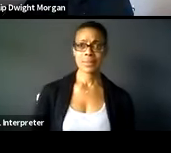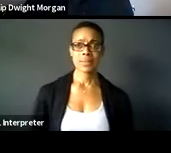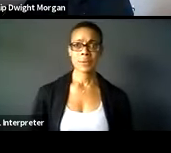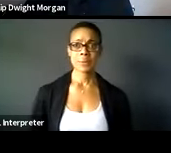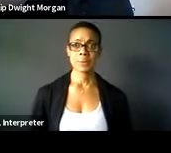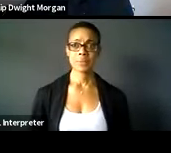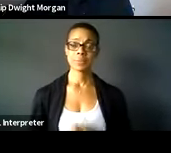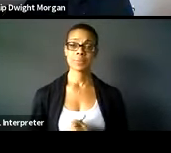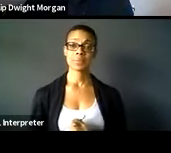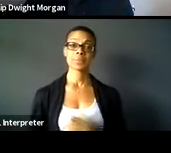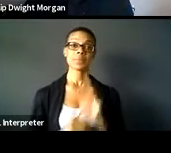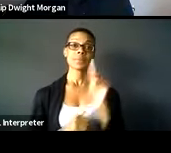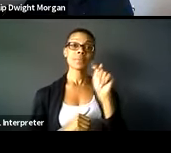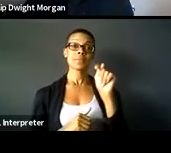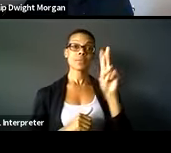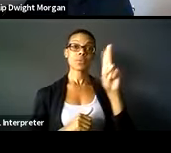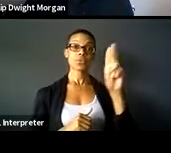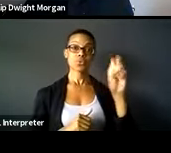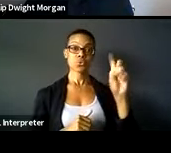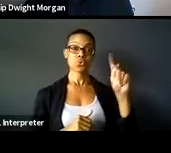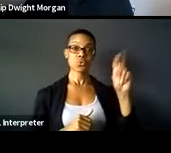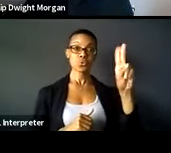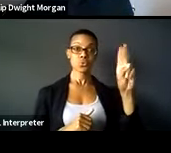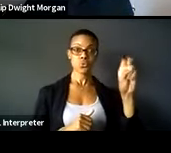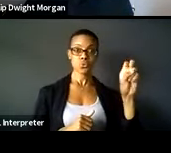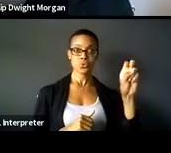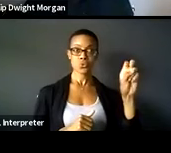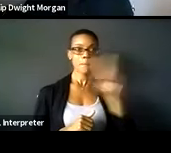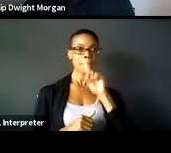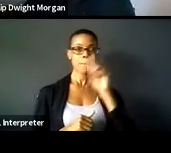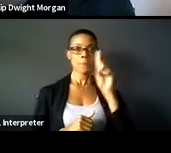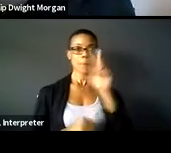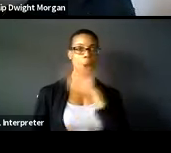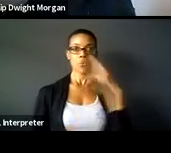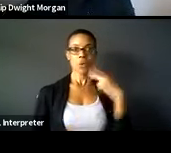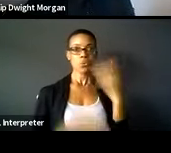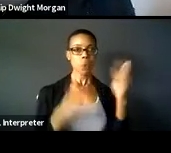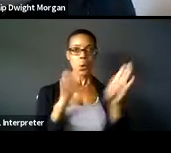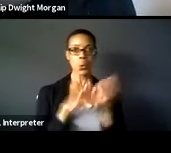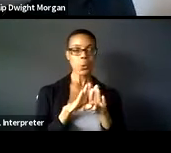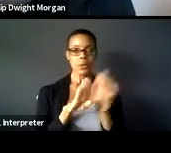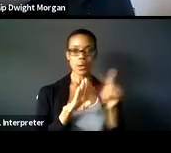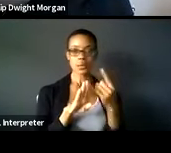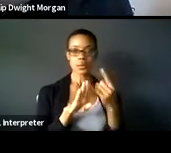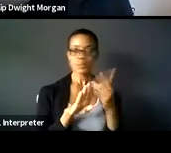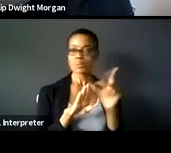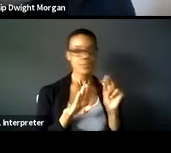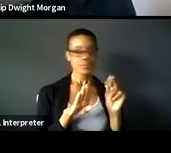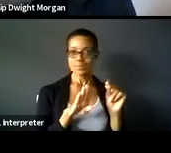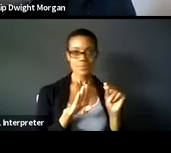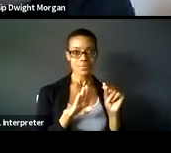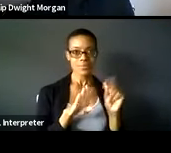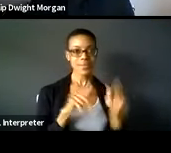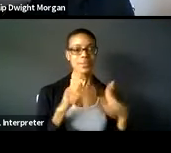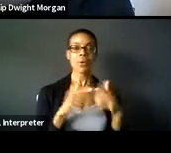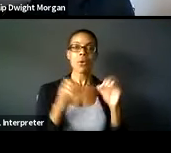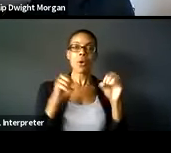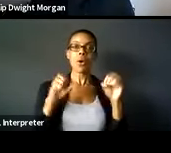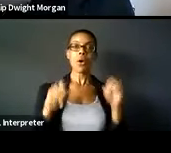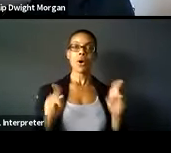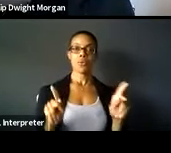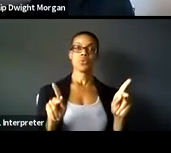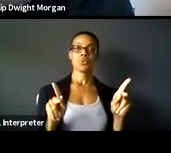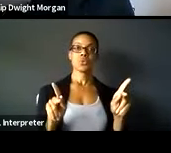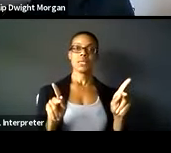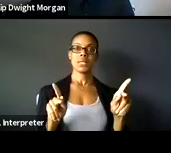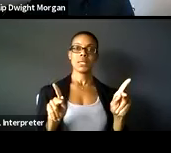True is not just this is not just about one restaurant closing. This is about an opportunity to be able